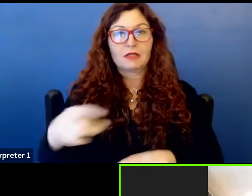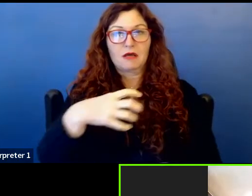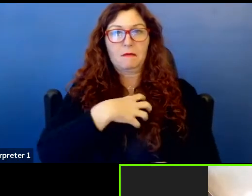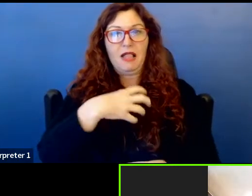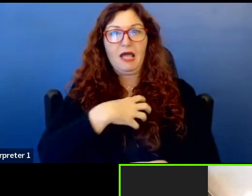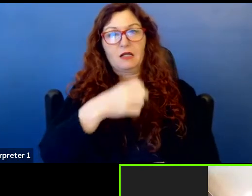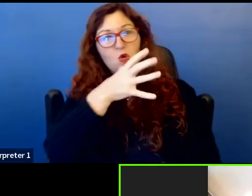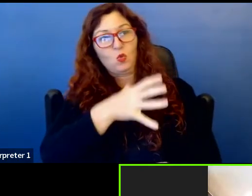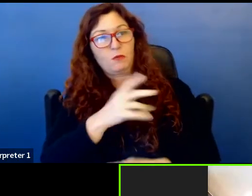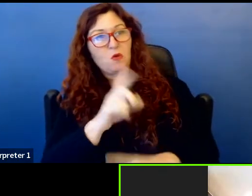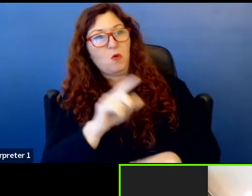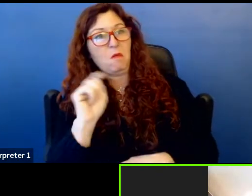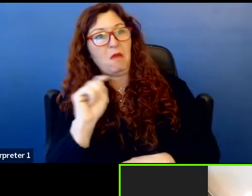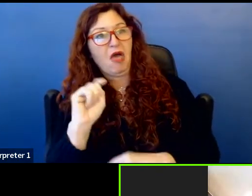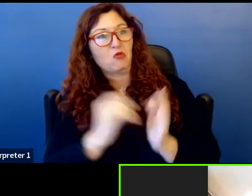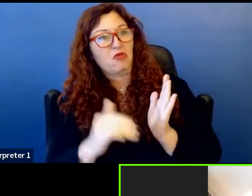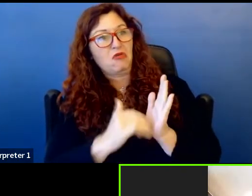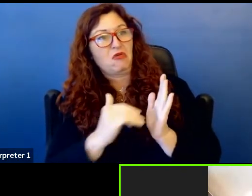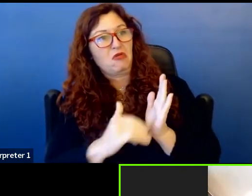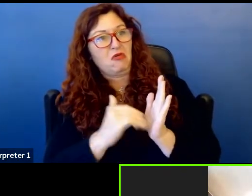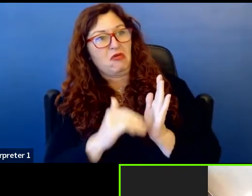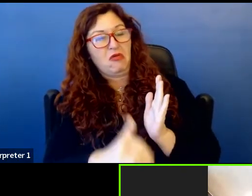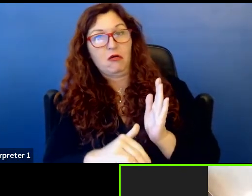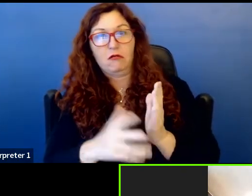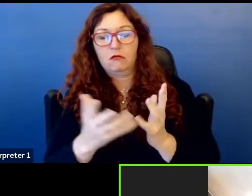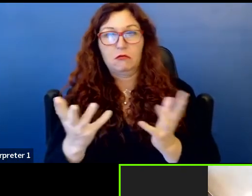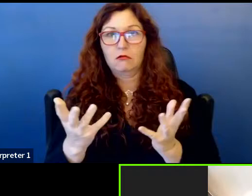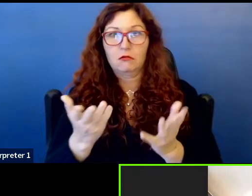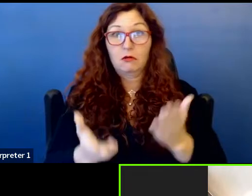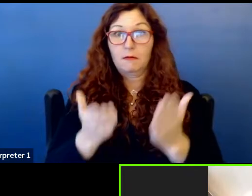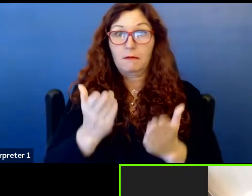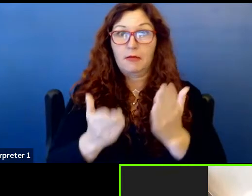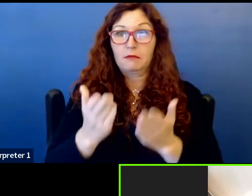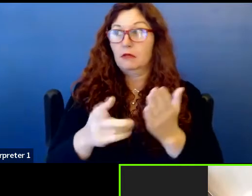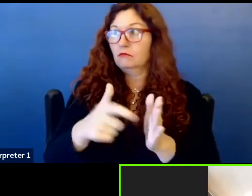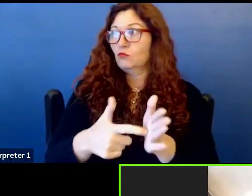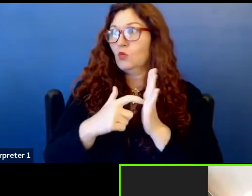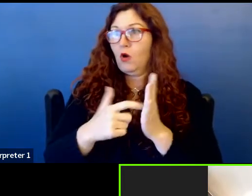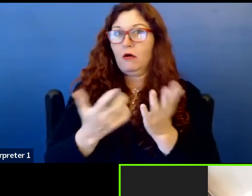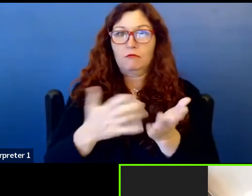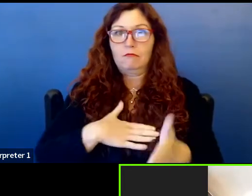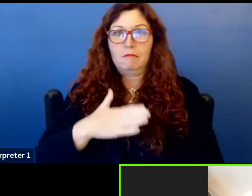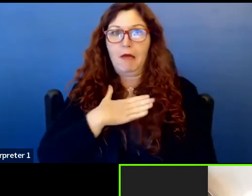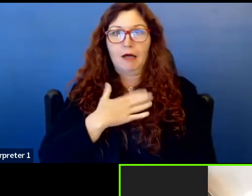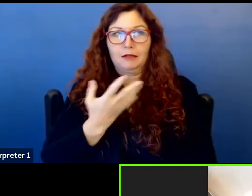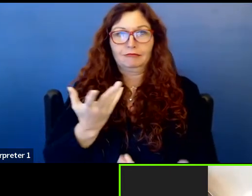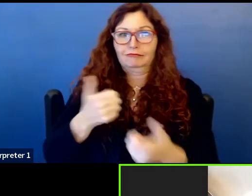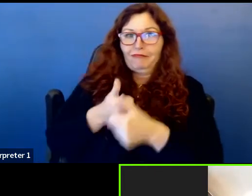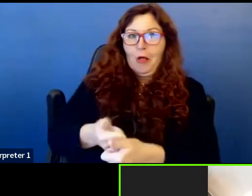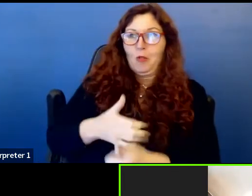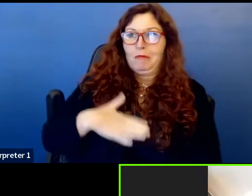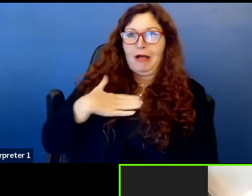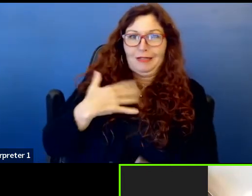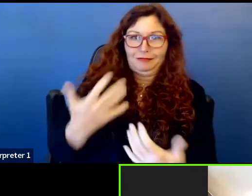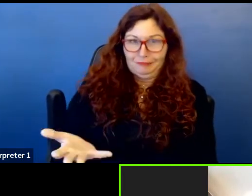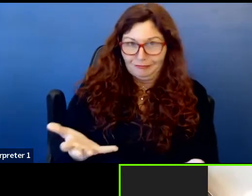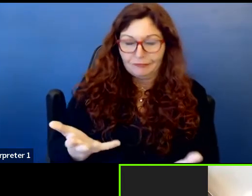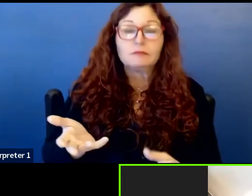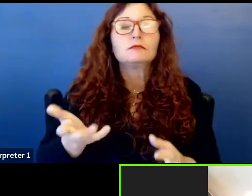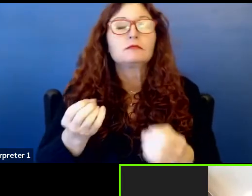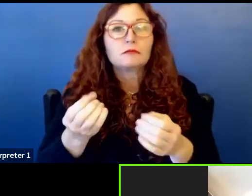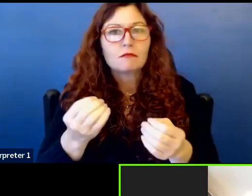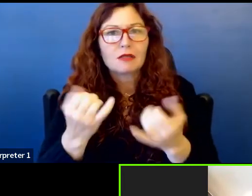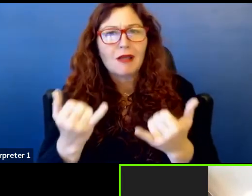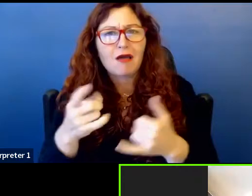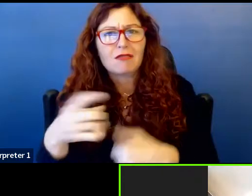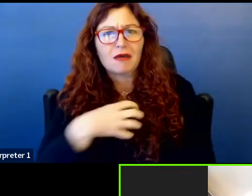much mind you it might be it might be a mother nature time right so now you're causing a problem because you're going to the